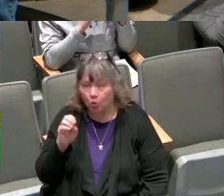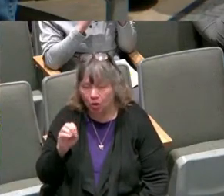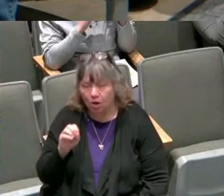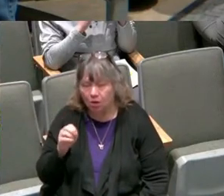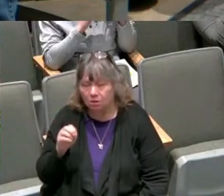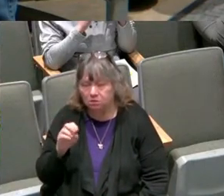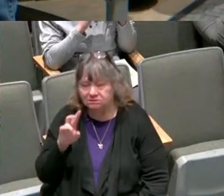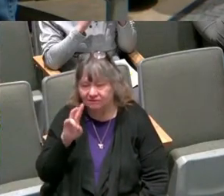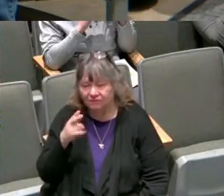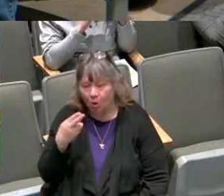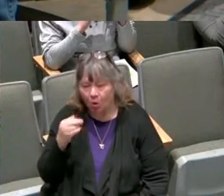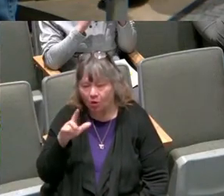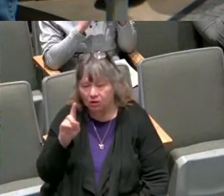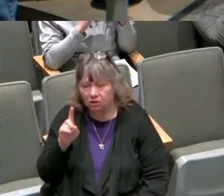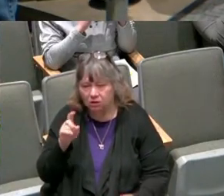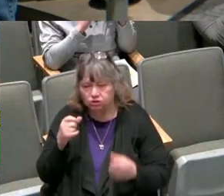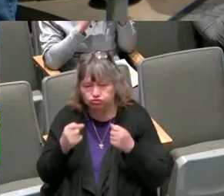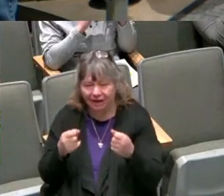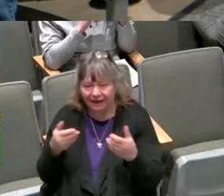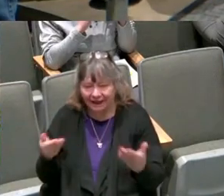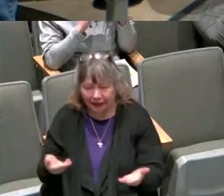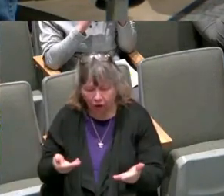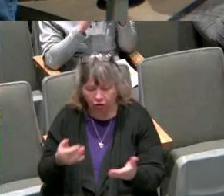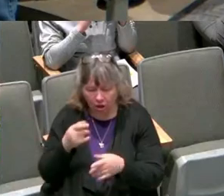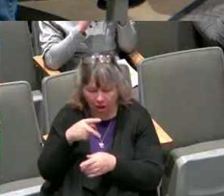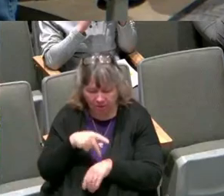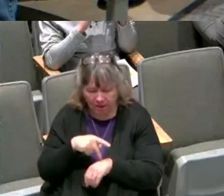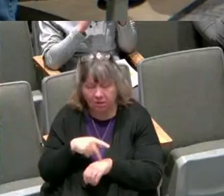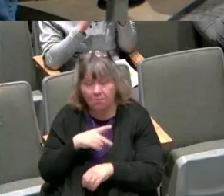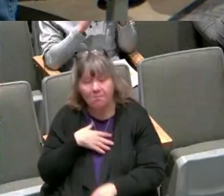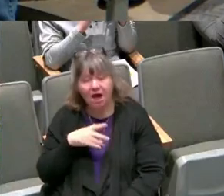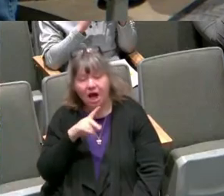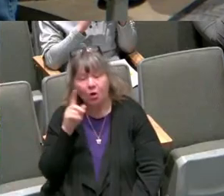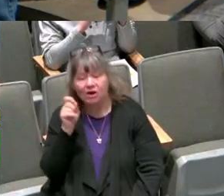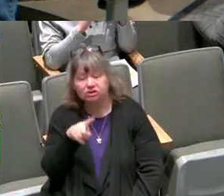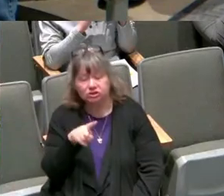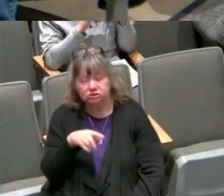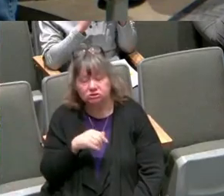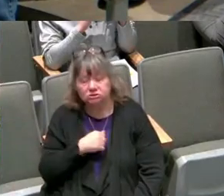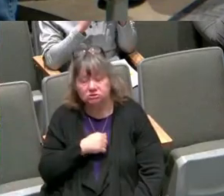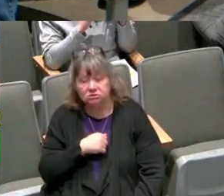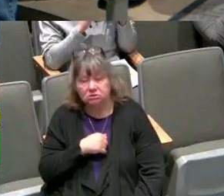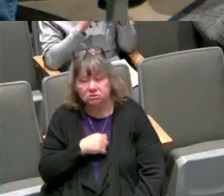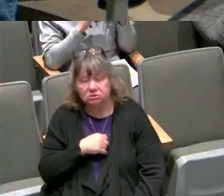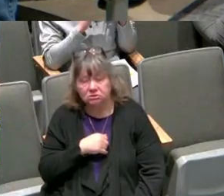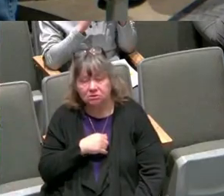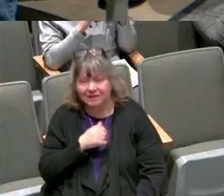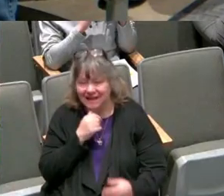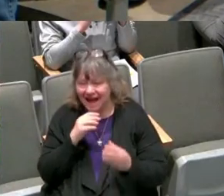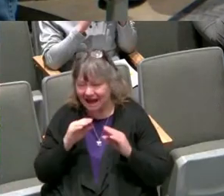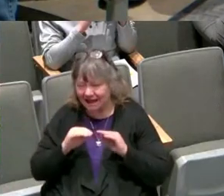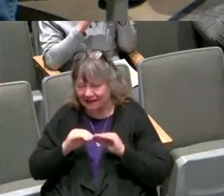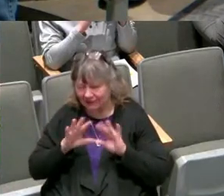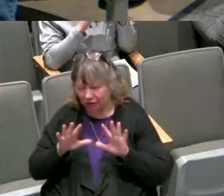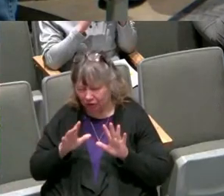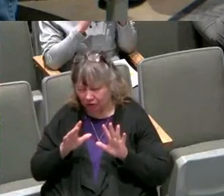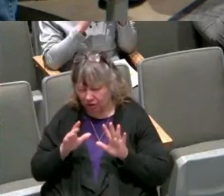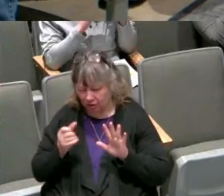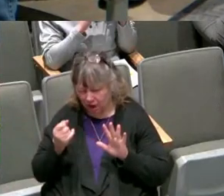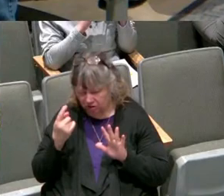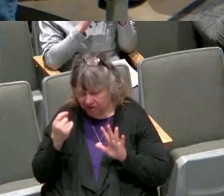Huntington thank you um my question for the administration is what I wasn't able to clearly understand